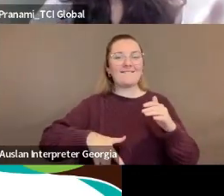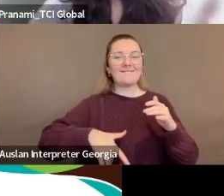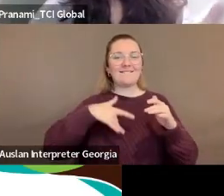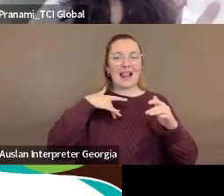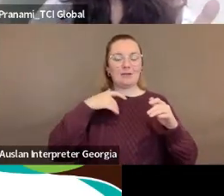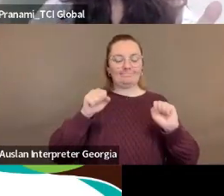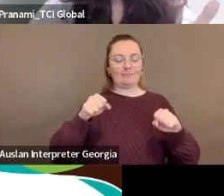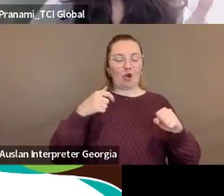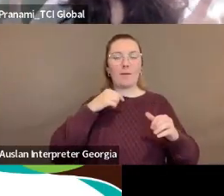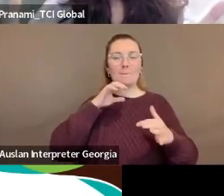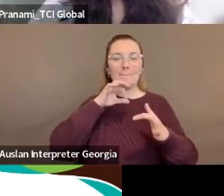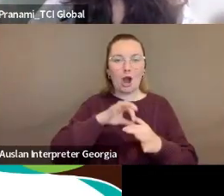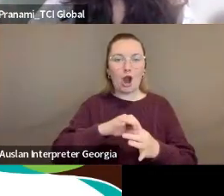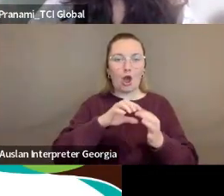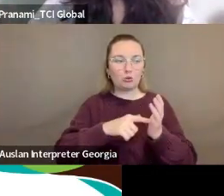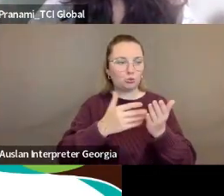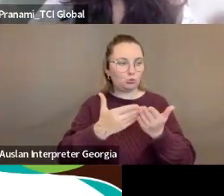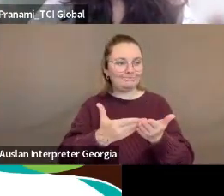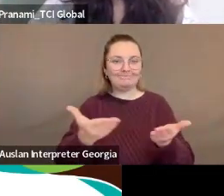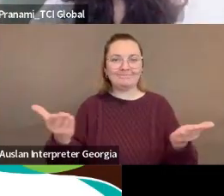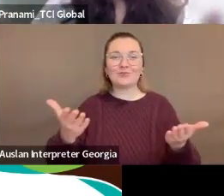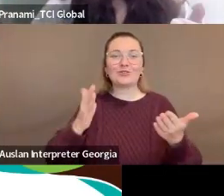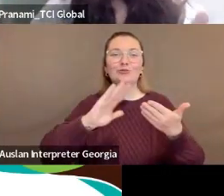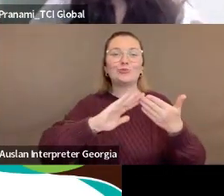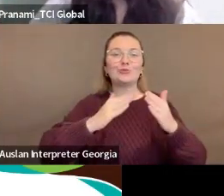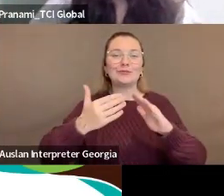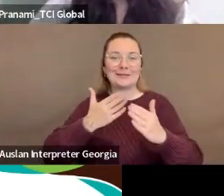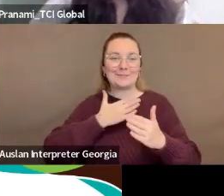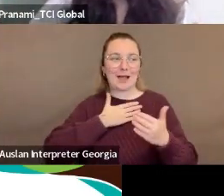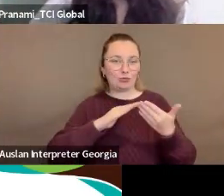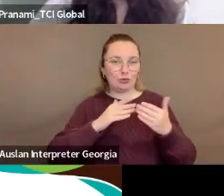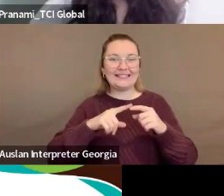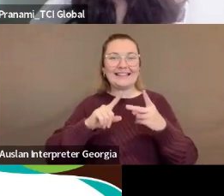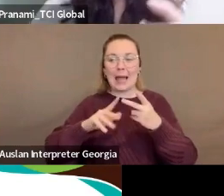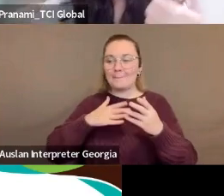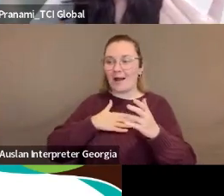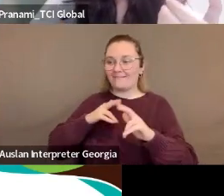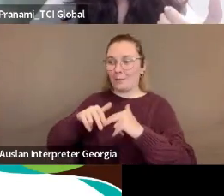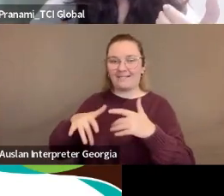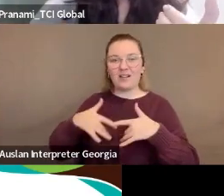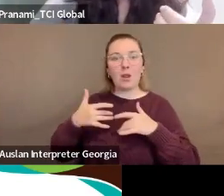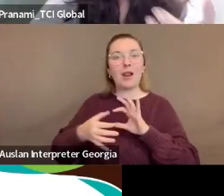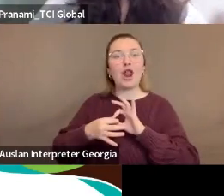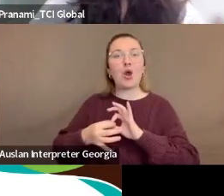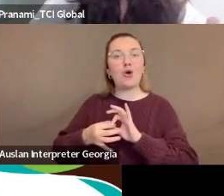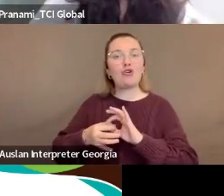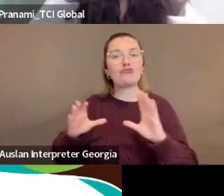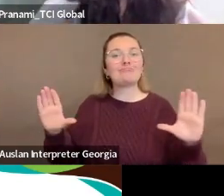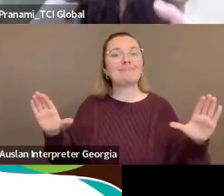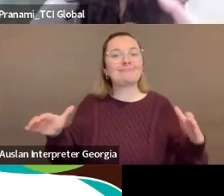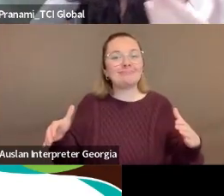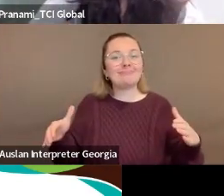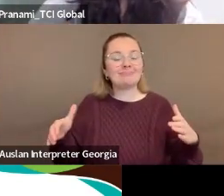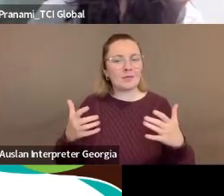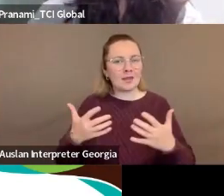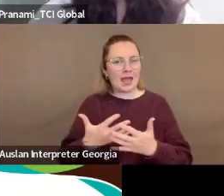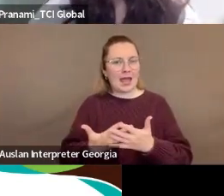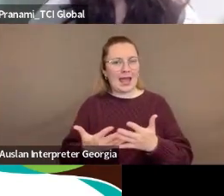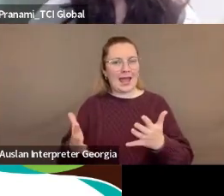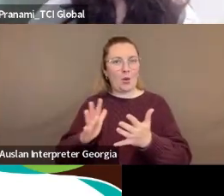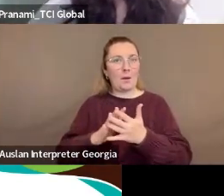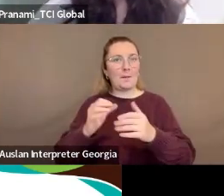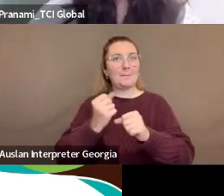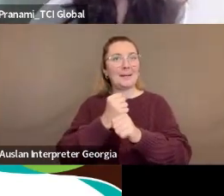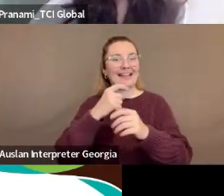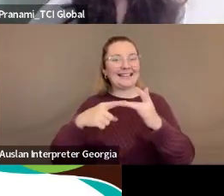sense of belonging within the community and in our families. And when we talk about how do we make that